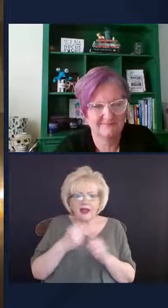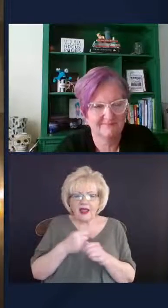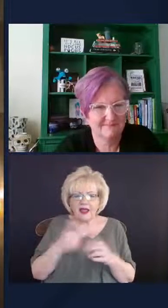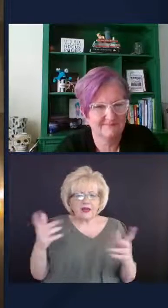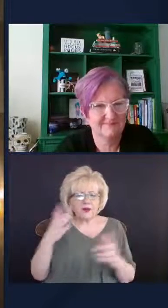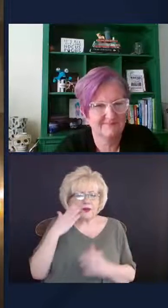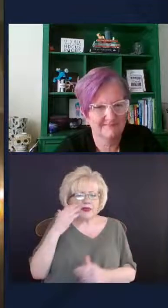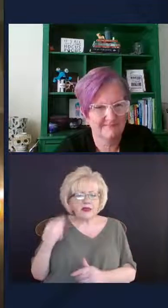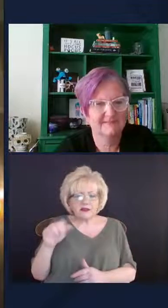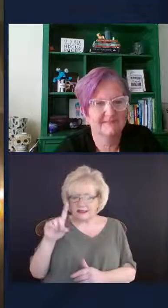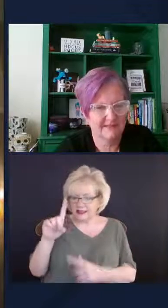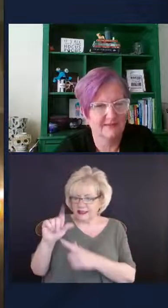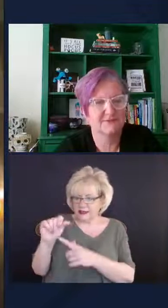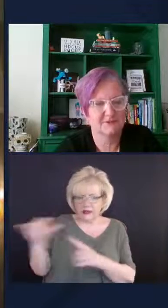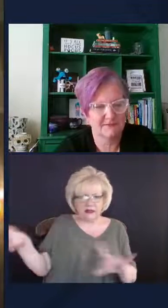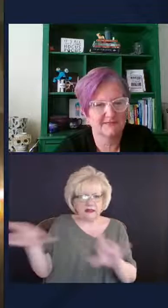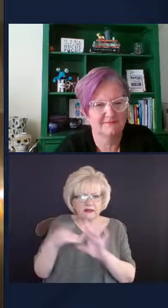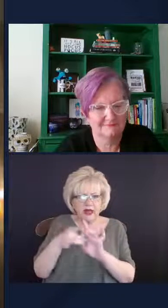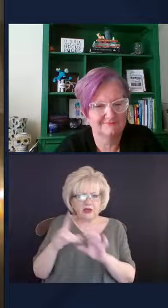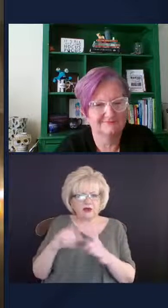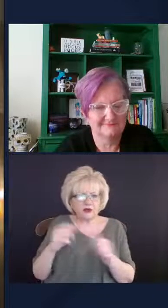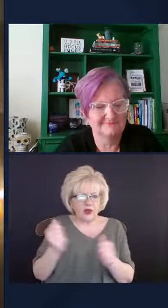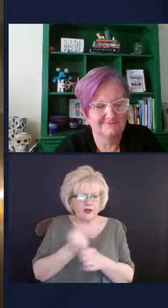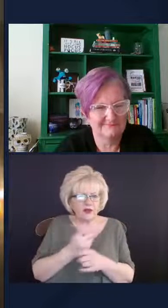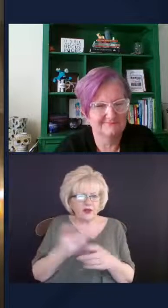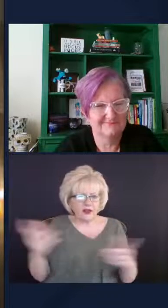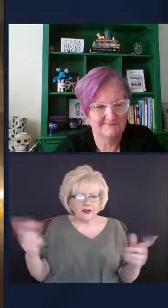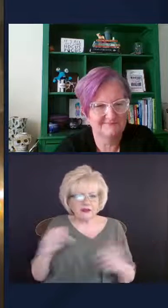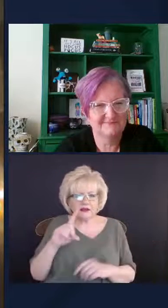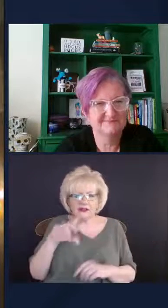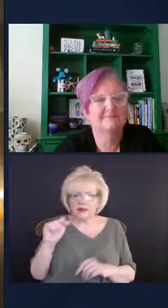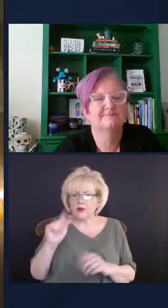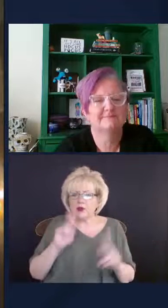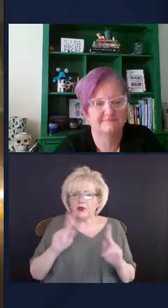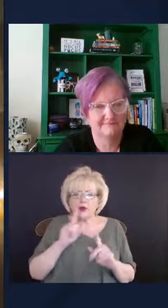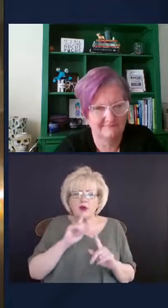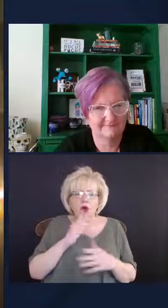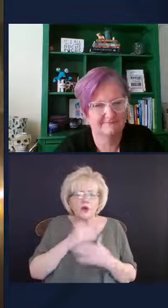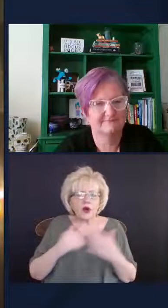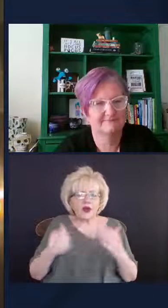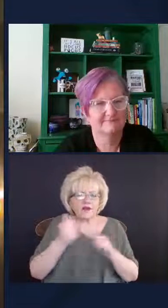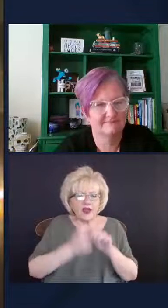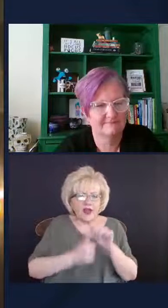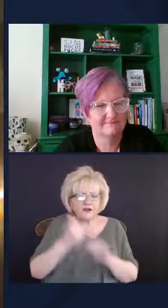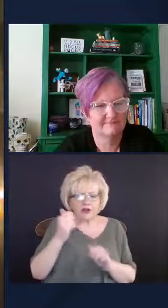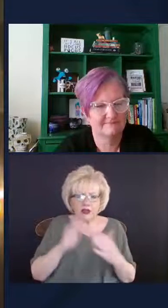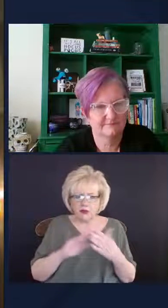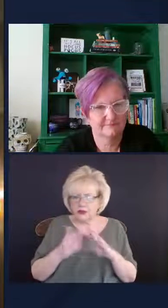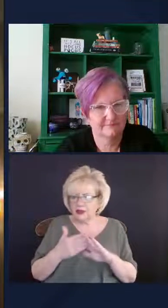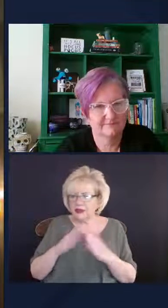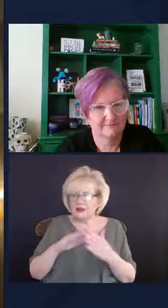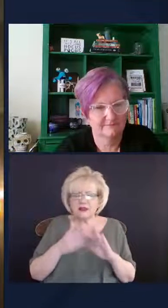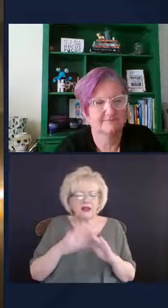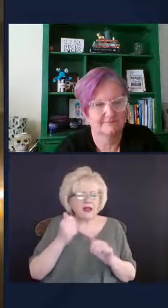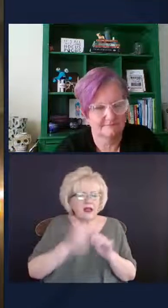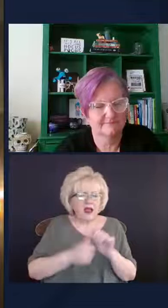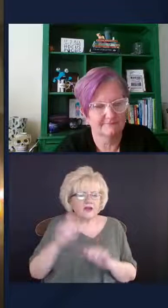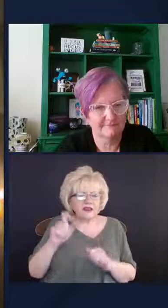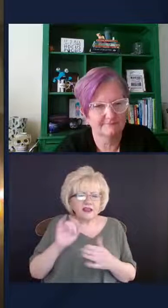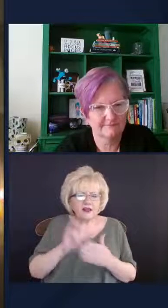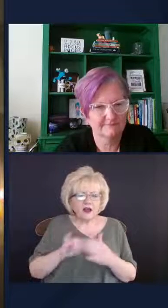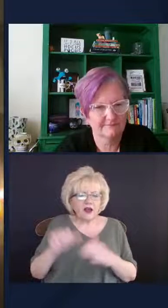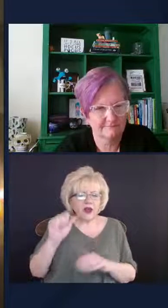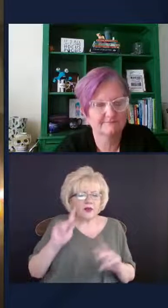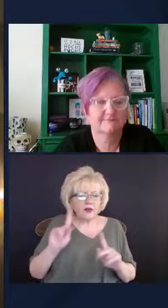disability is tied to everything. Because absolutely. disabled people are part of every community and have every need that everybody else has,